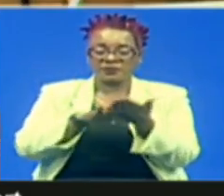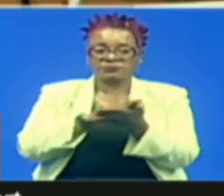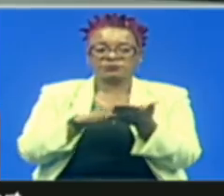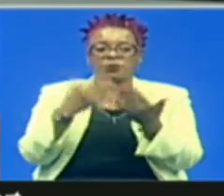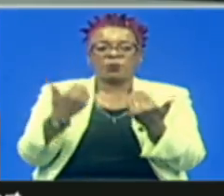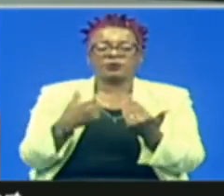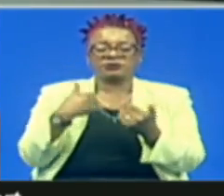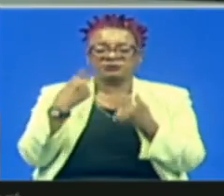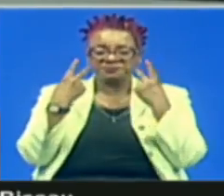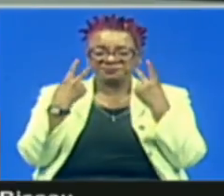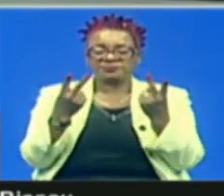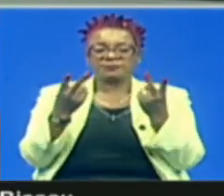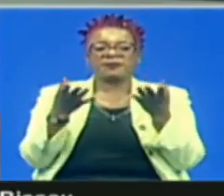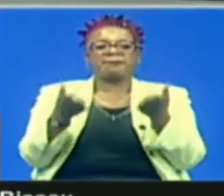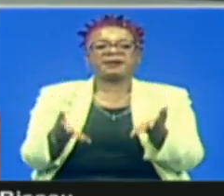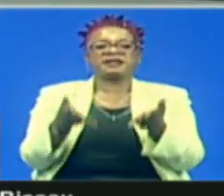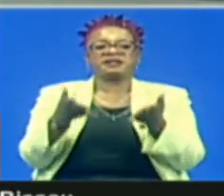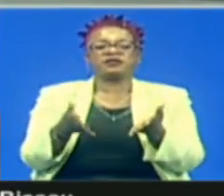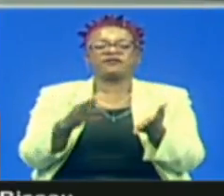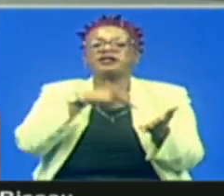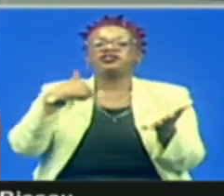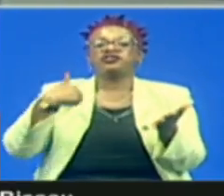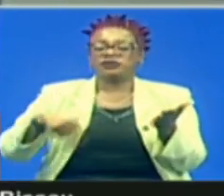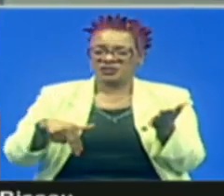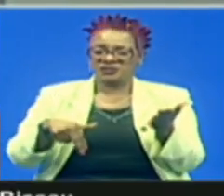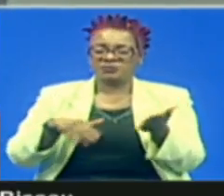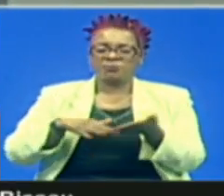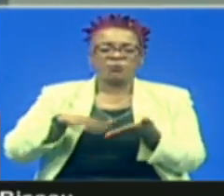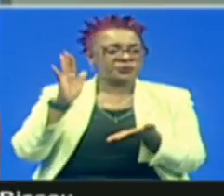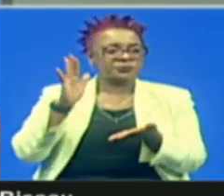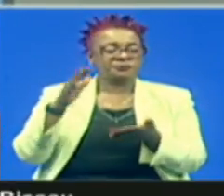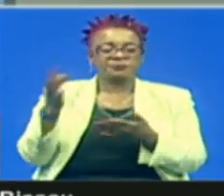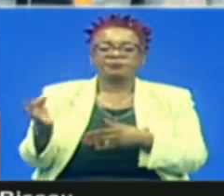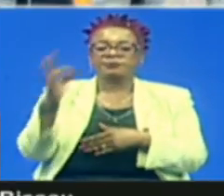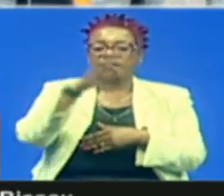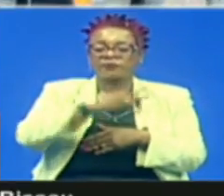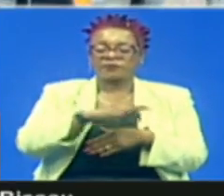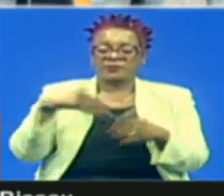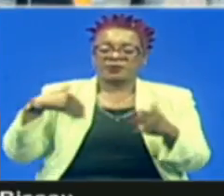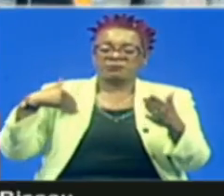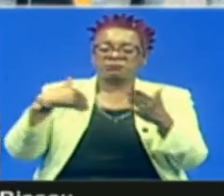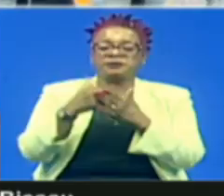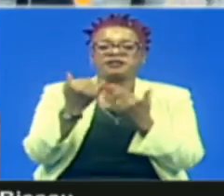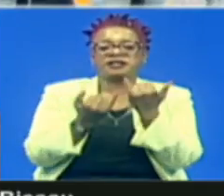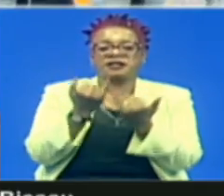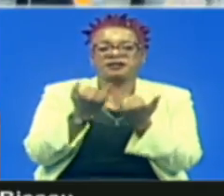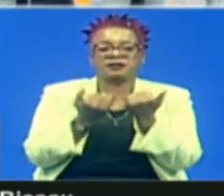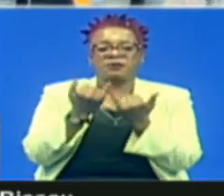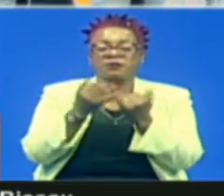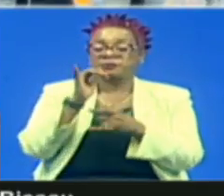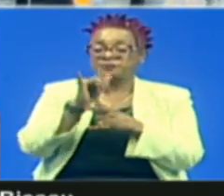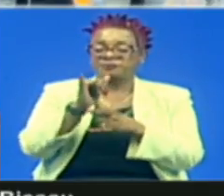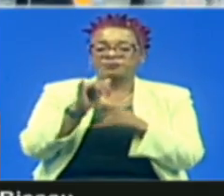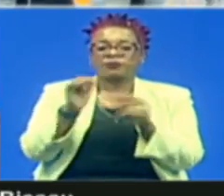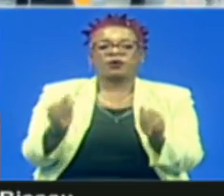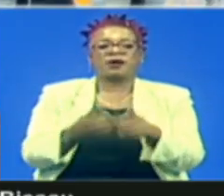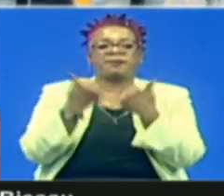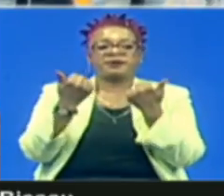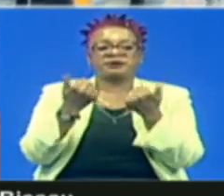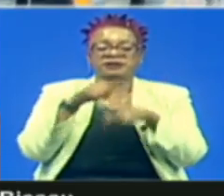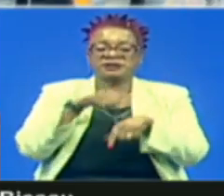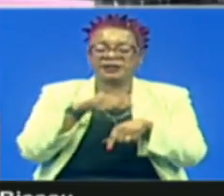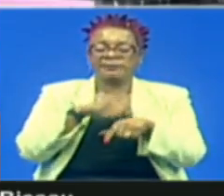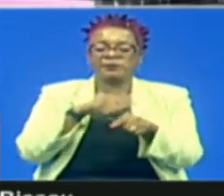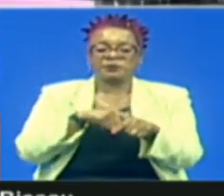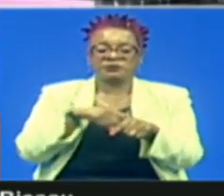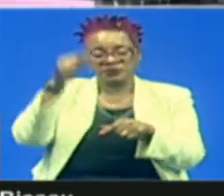the forceful presence of the Chinese. The three-day event runs up to Saturday. The expo is taking place at a time when the